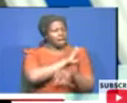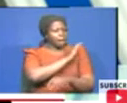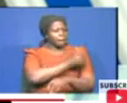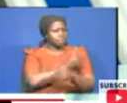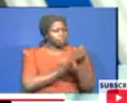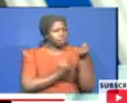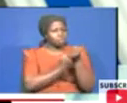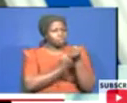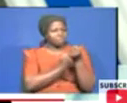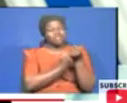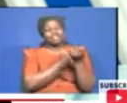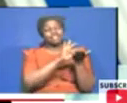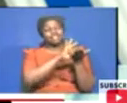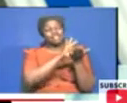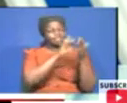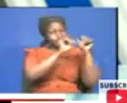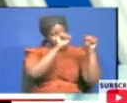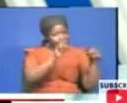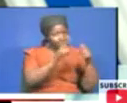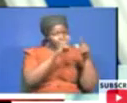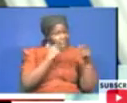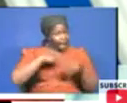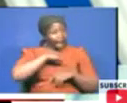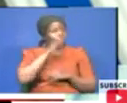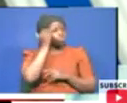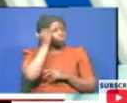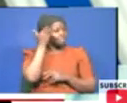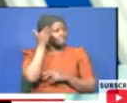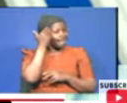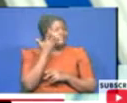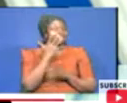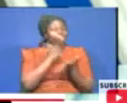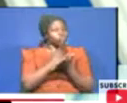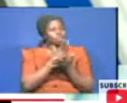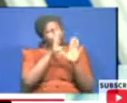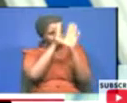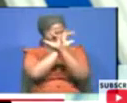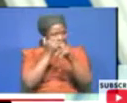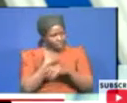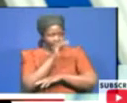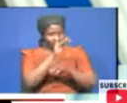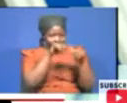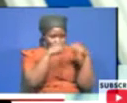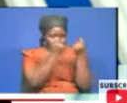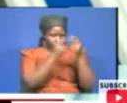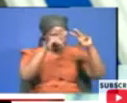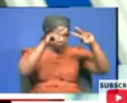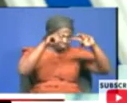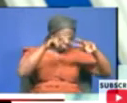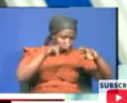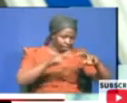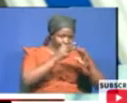Of course, although in the back of our minds, we know that the president has already asked a task force to look into, you know, whether we